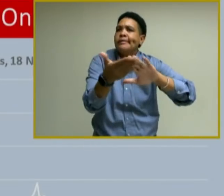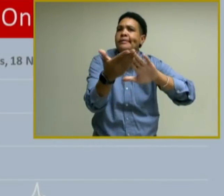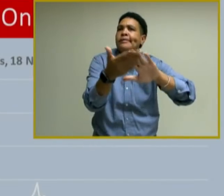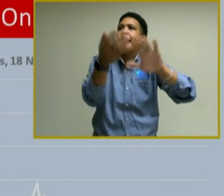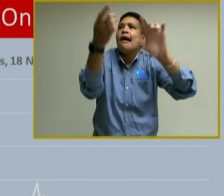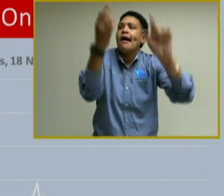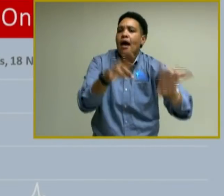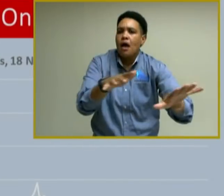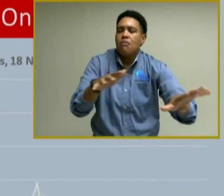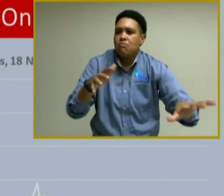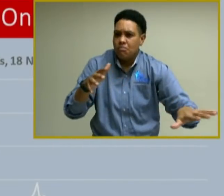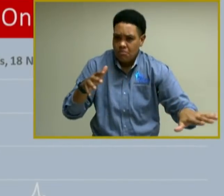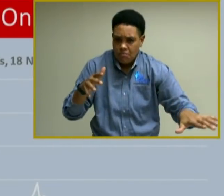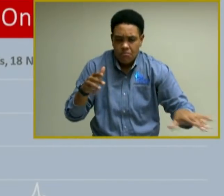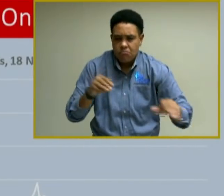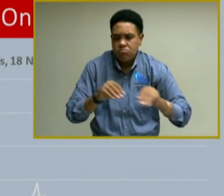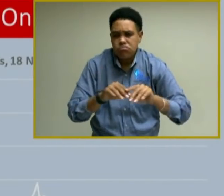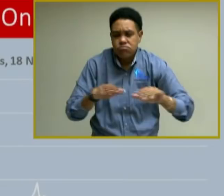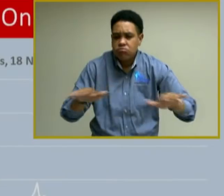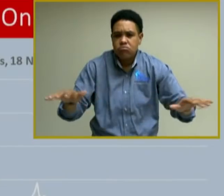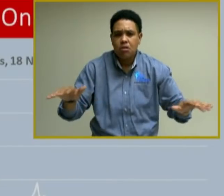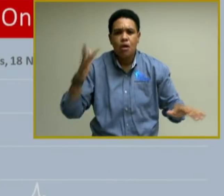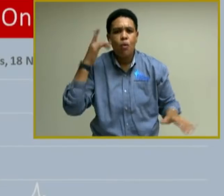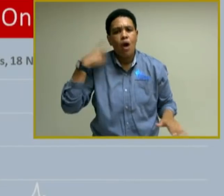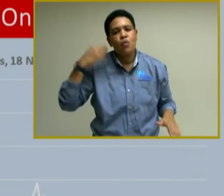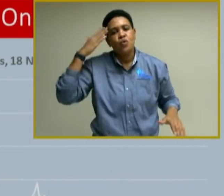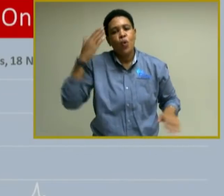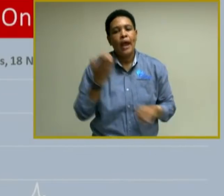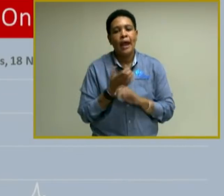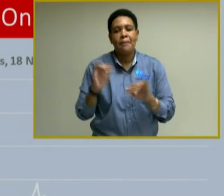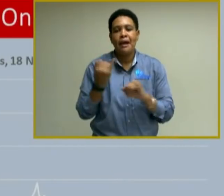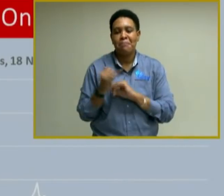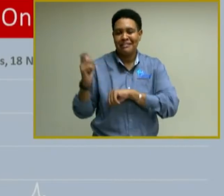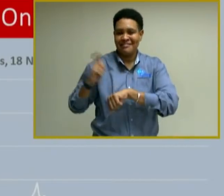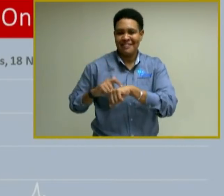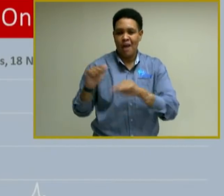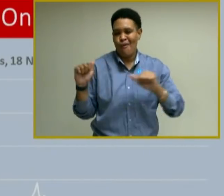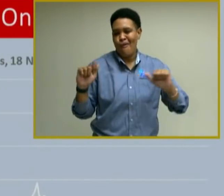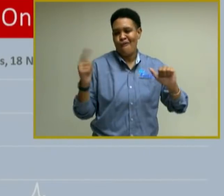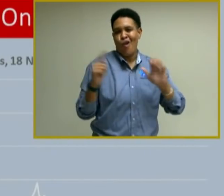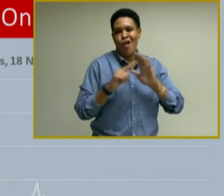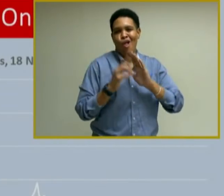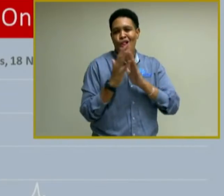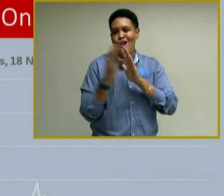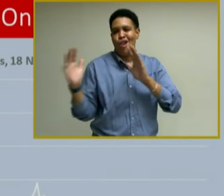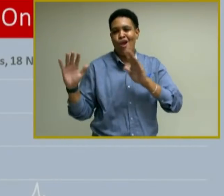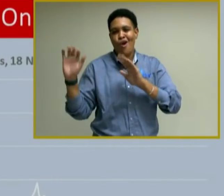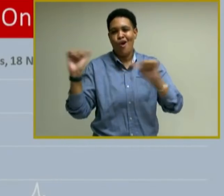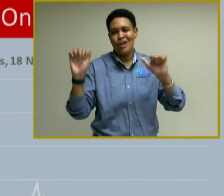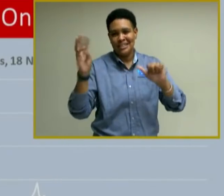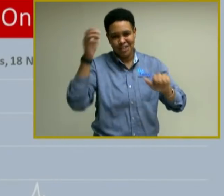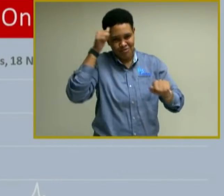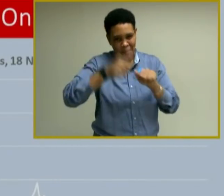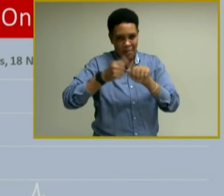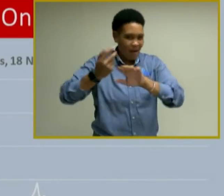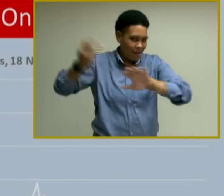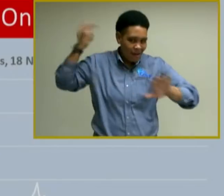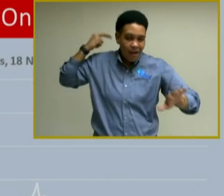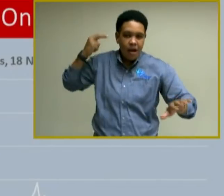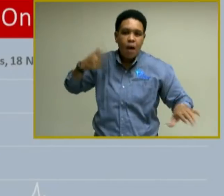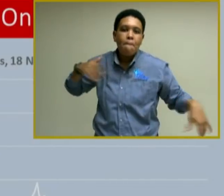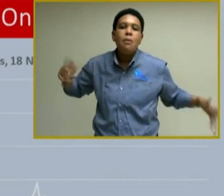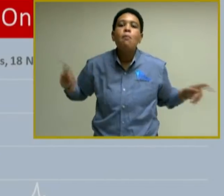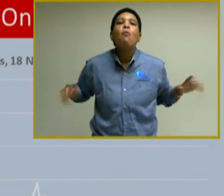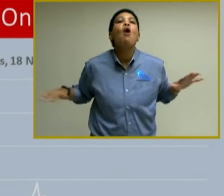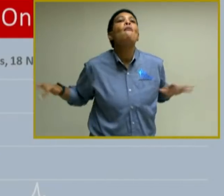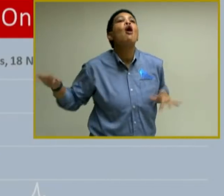caused that, because we know that during the Emancipation Independence Week, there was a lot of